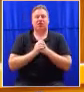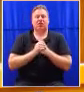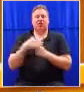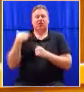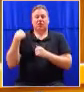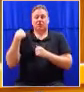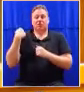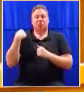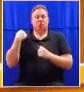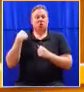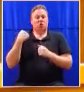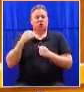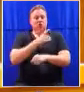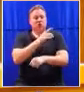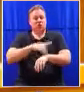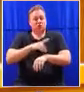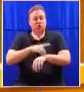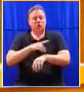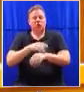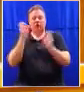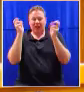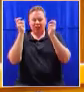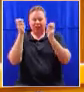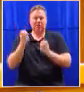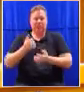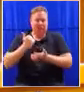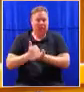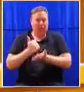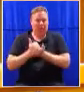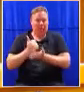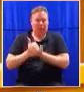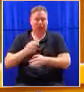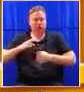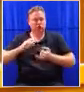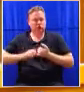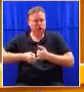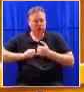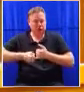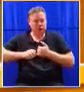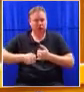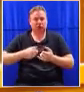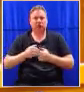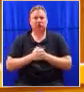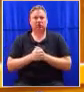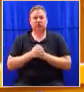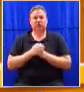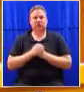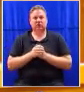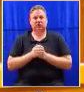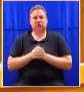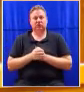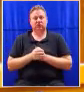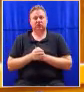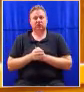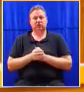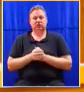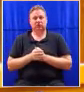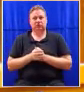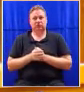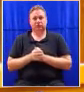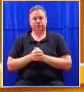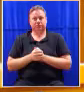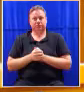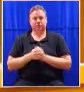their bodies on the line, working in the most impossible conditions. Siyababulela ngomsebenzi wabo. Izinqe